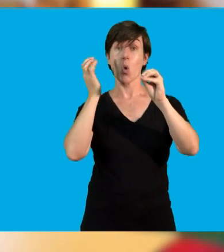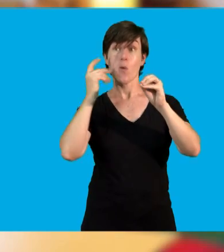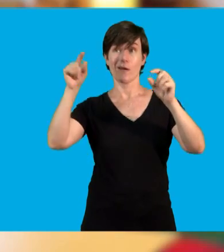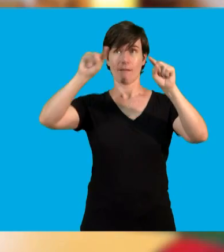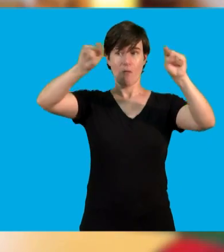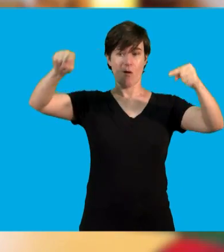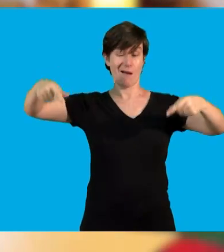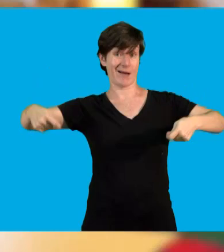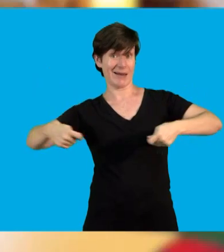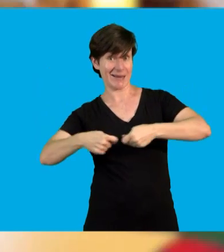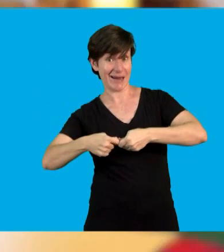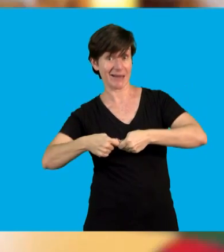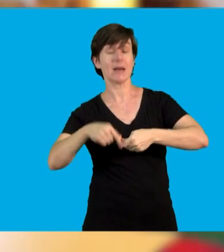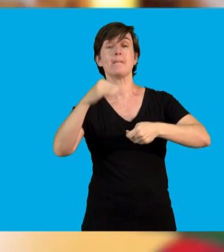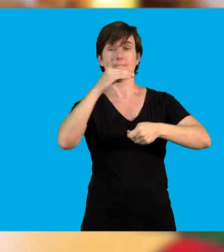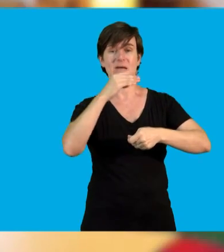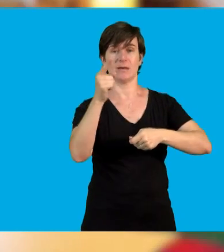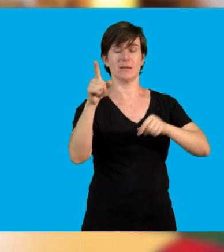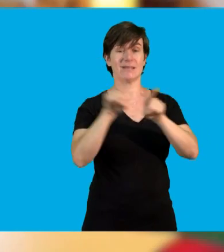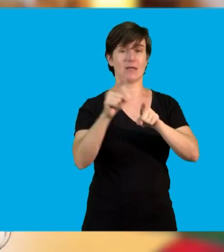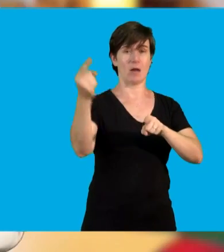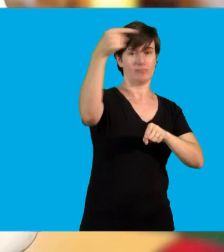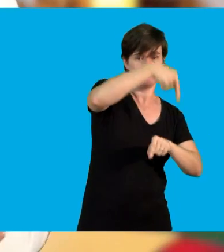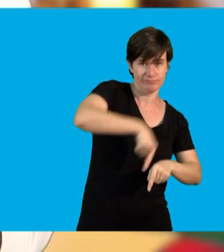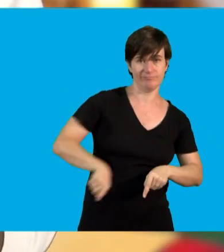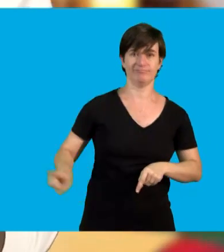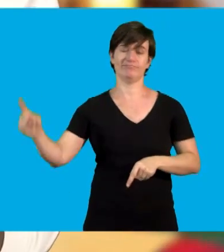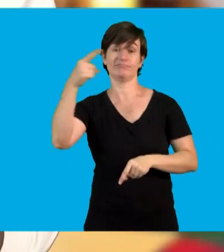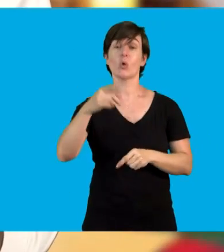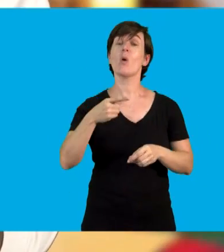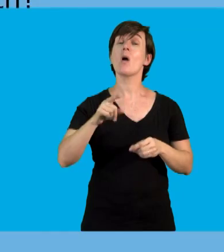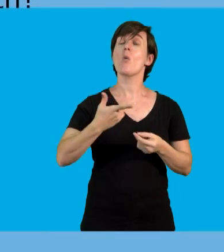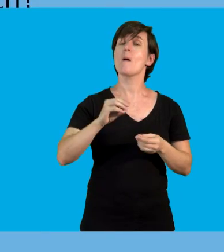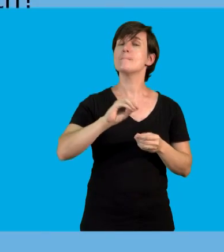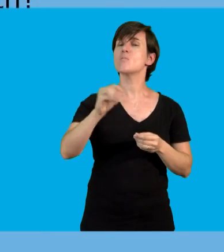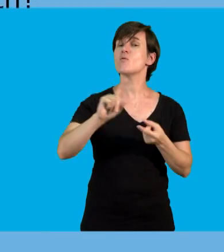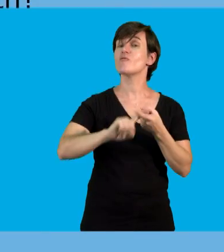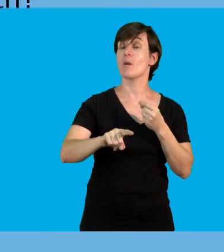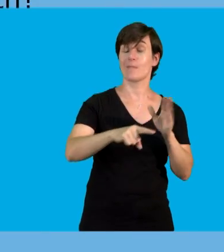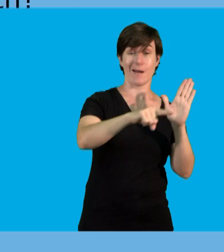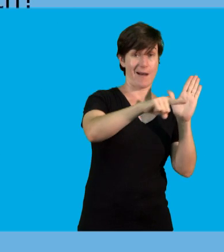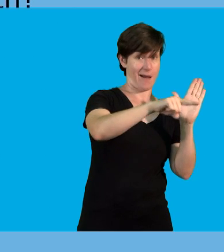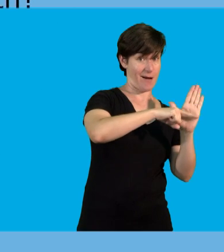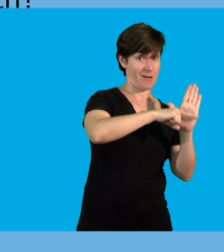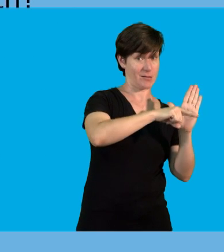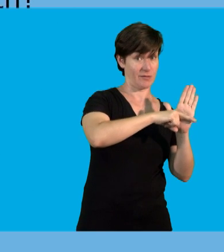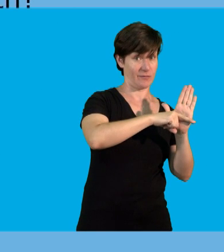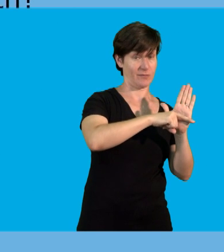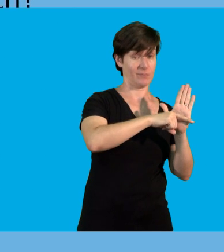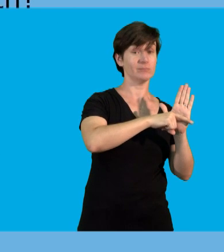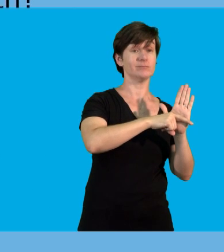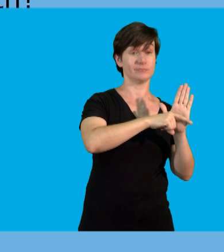going to start moving from a negative terminal to a positive terminal. So they are moving from the negative terminal